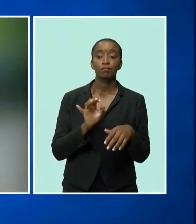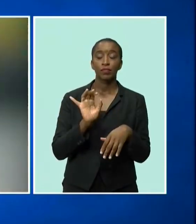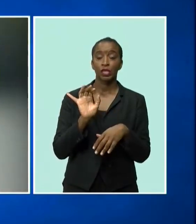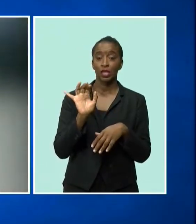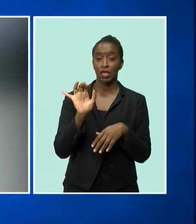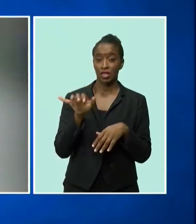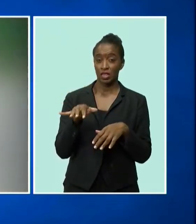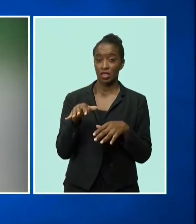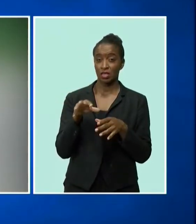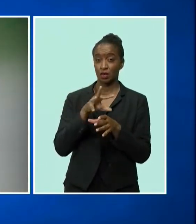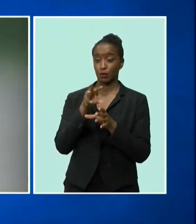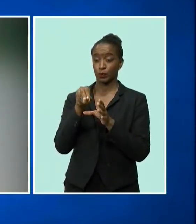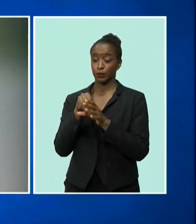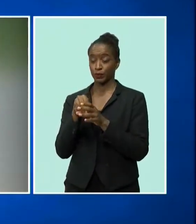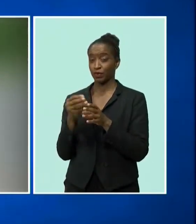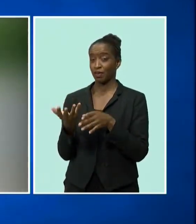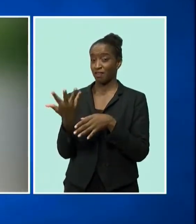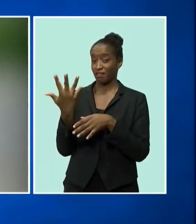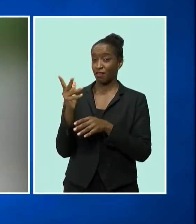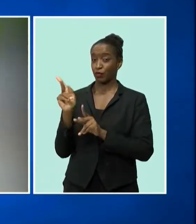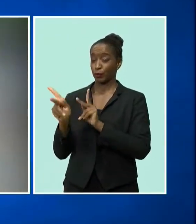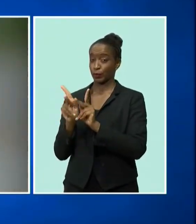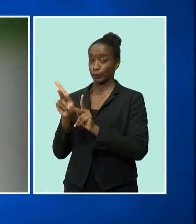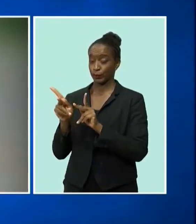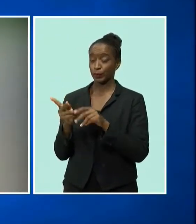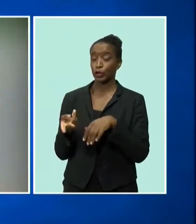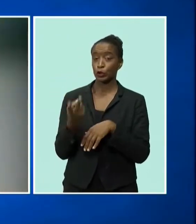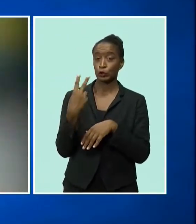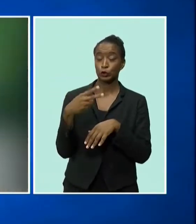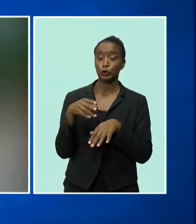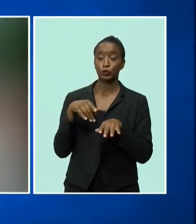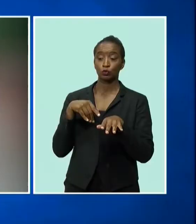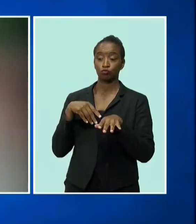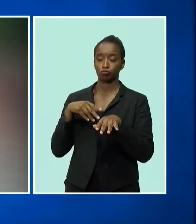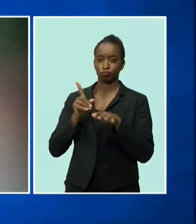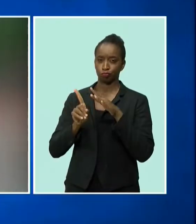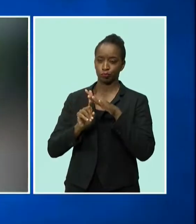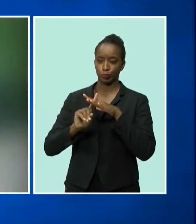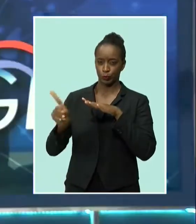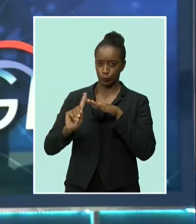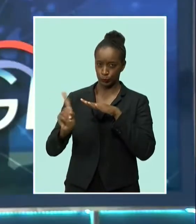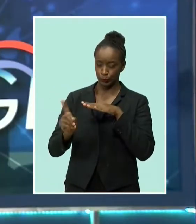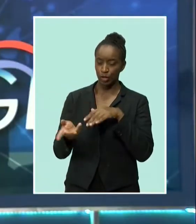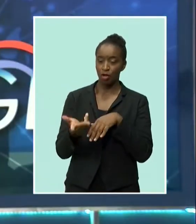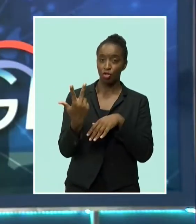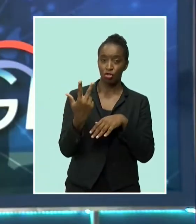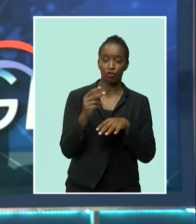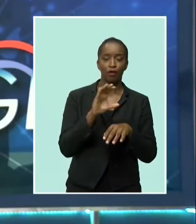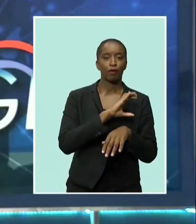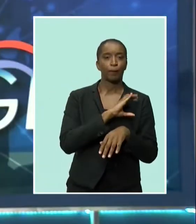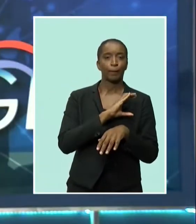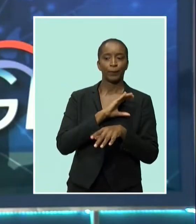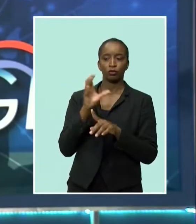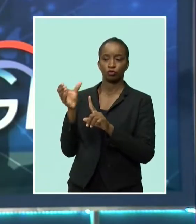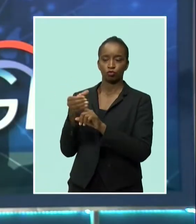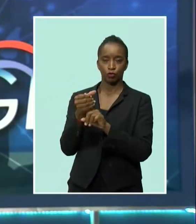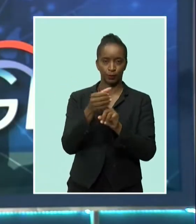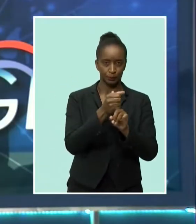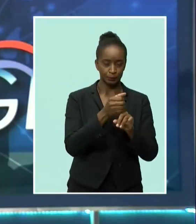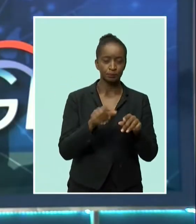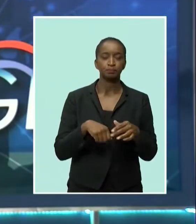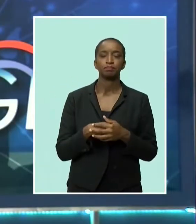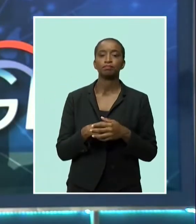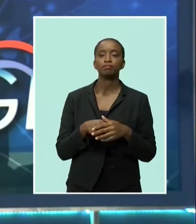which tried to evade the police, and while 2 of them escaped on foot, 3 were taken into police custody. The 2 occupants of the vehicle they